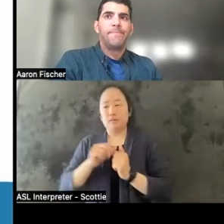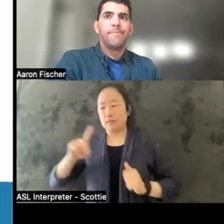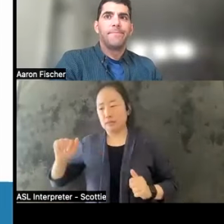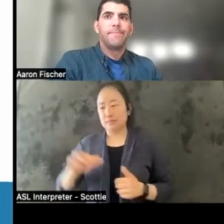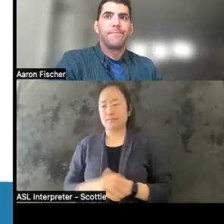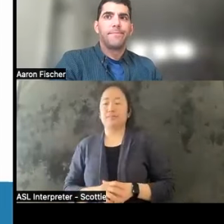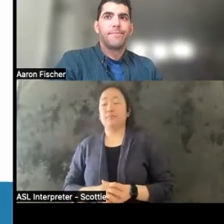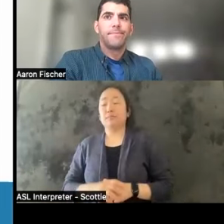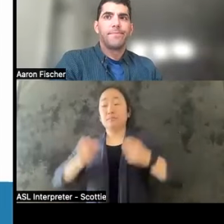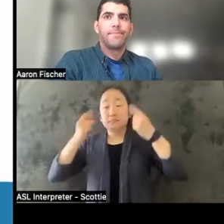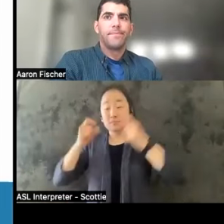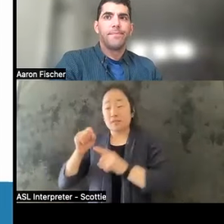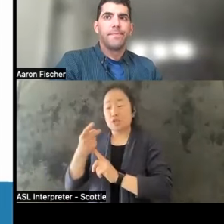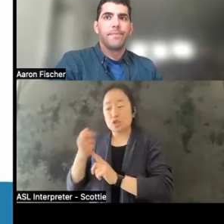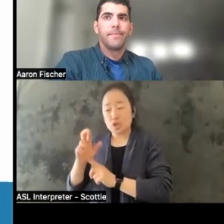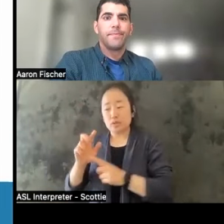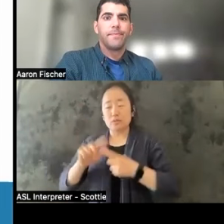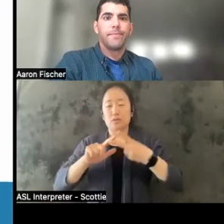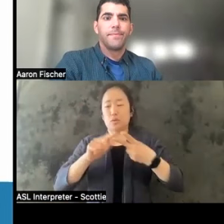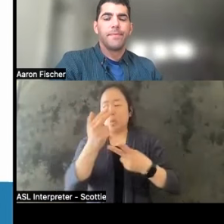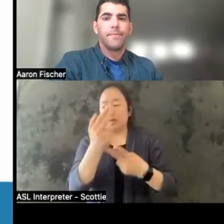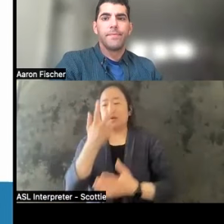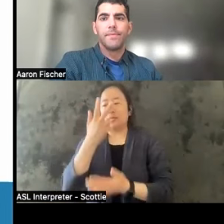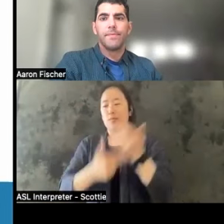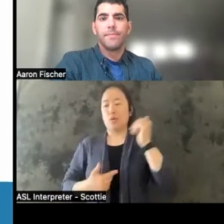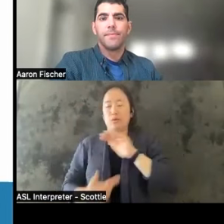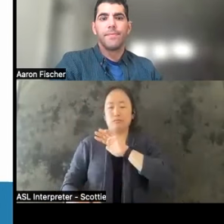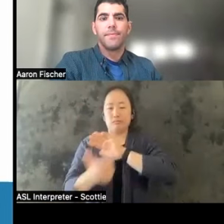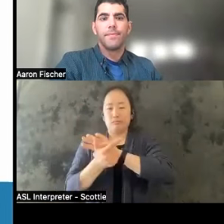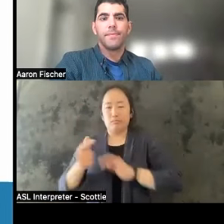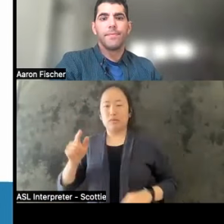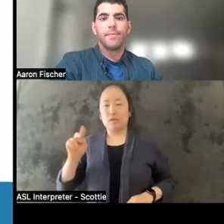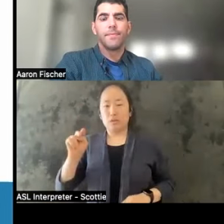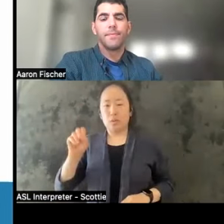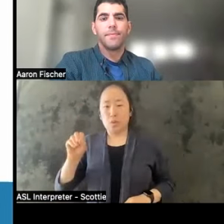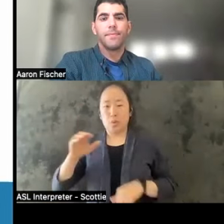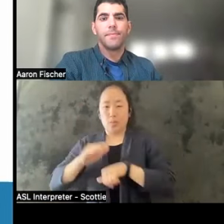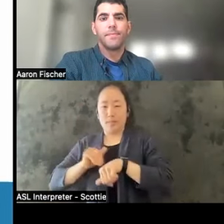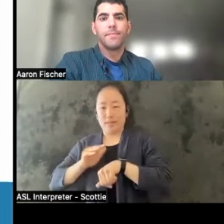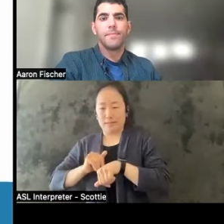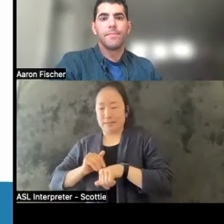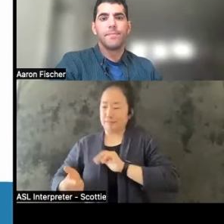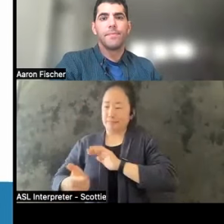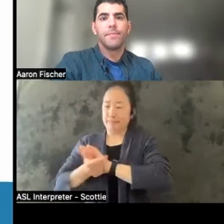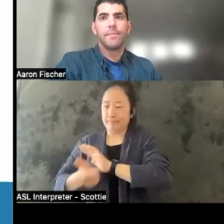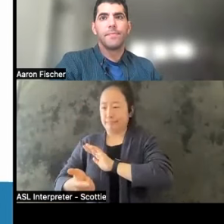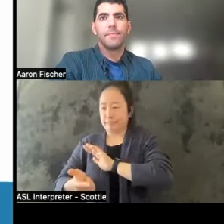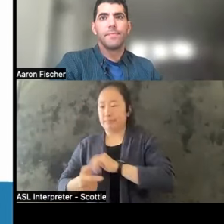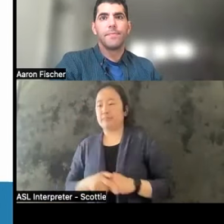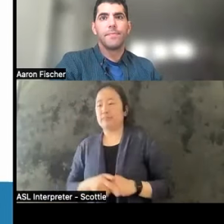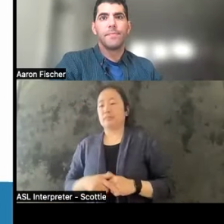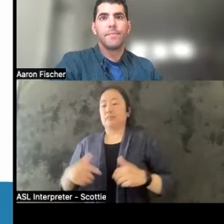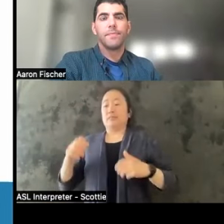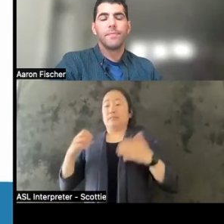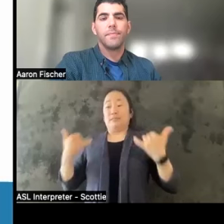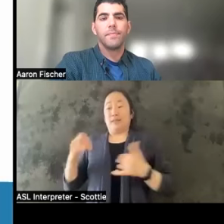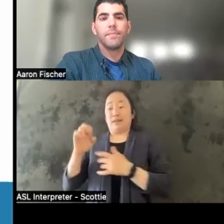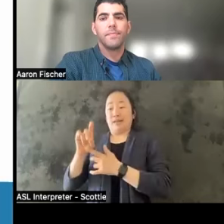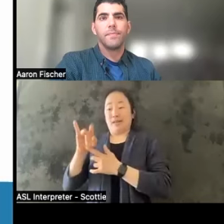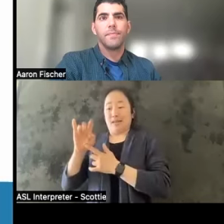his depression, and his anxiety due to these challenges. This, in turn, threatens his chances of finding a new job and